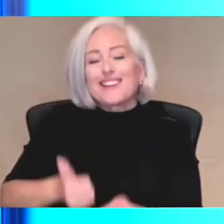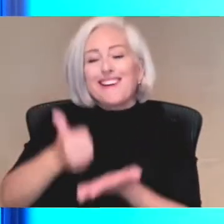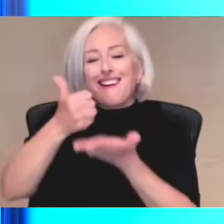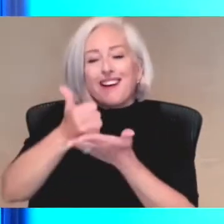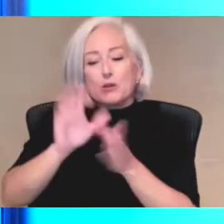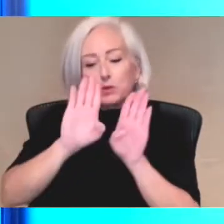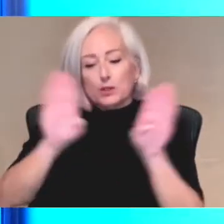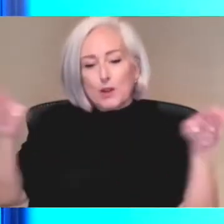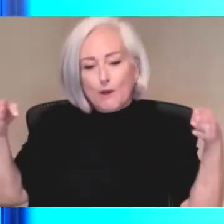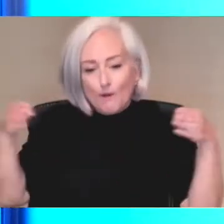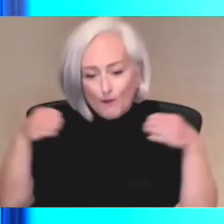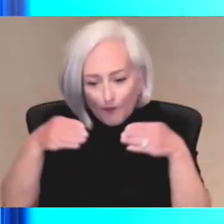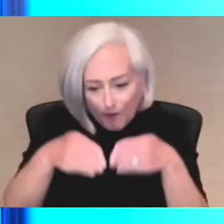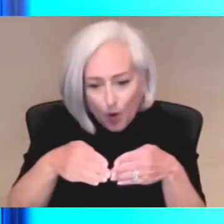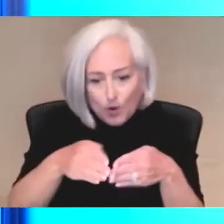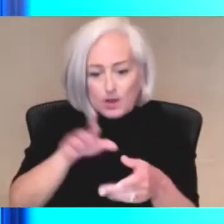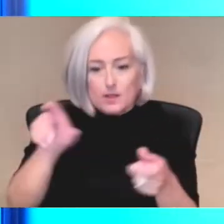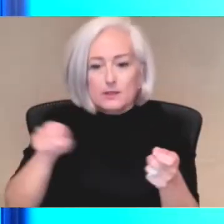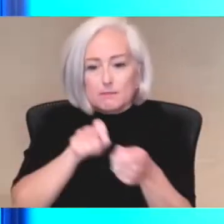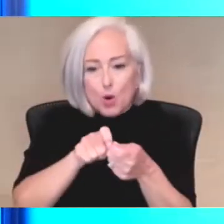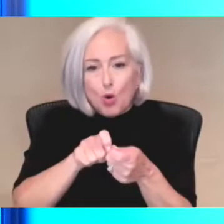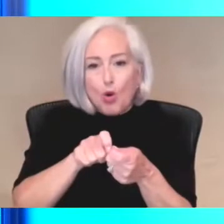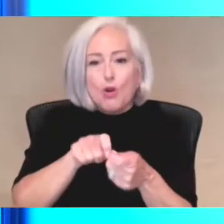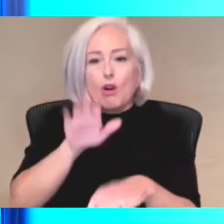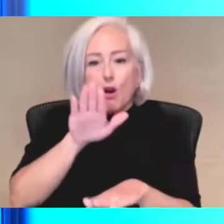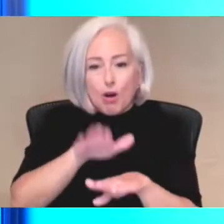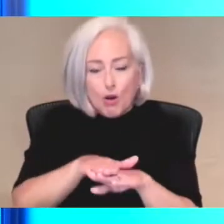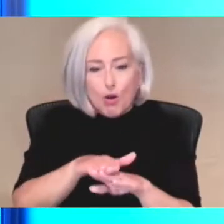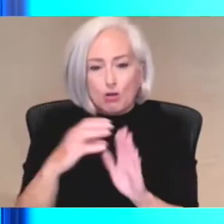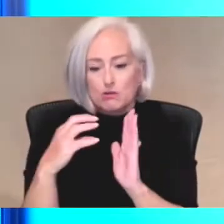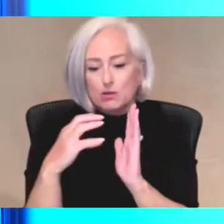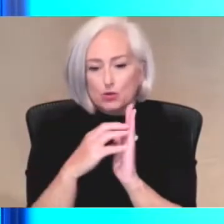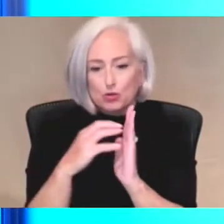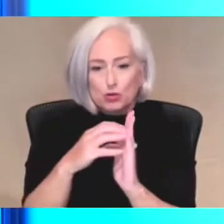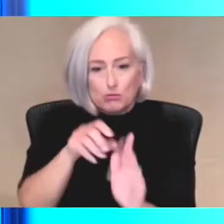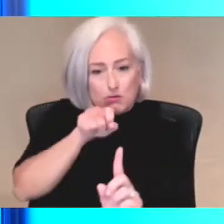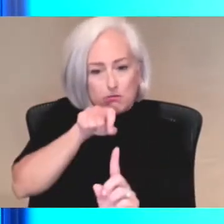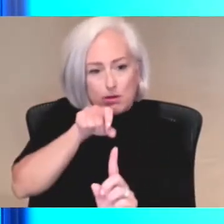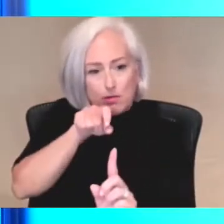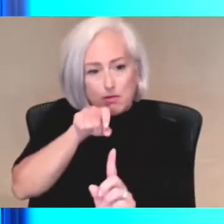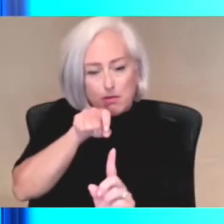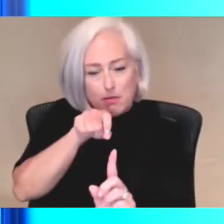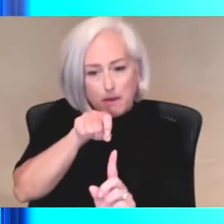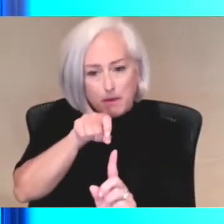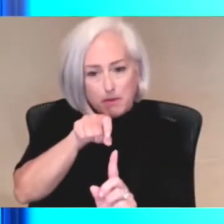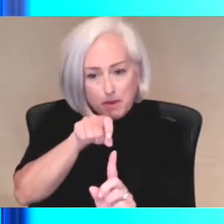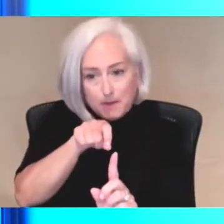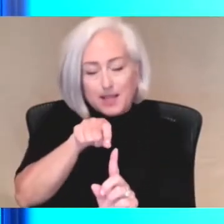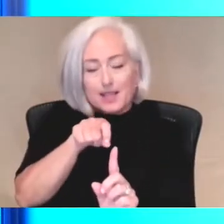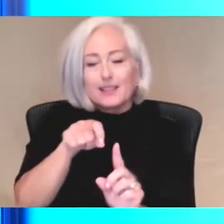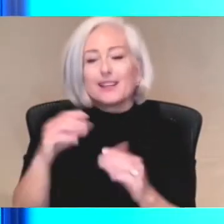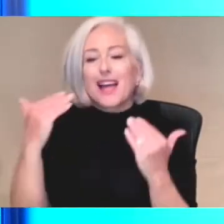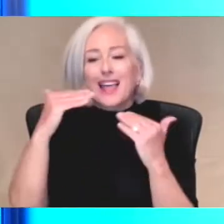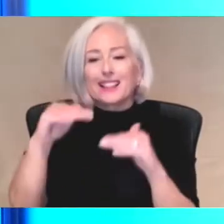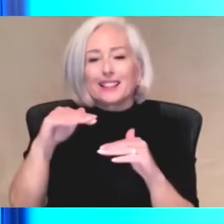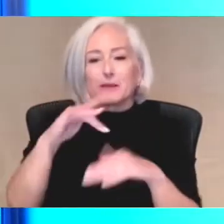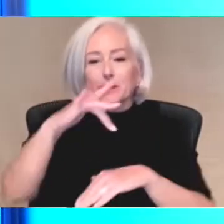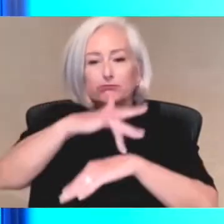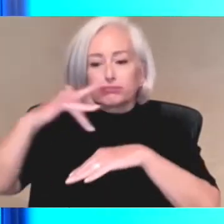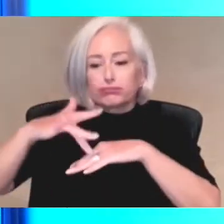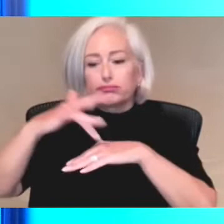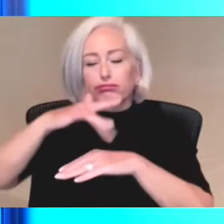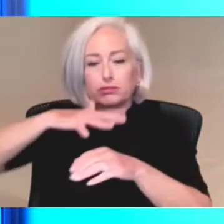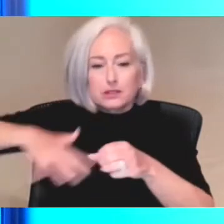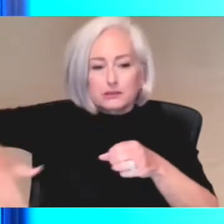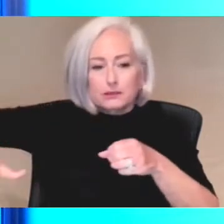within the tumor and limit to exposure to surrounding critical organs and